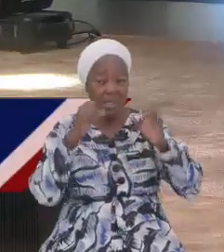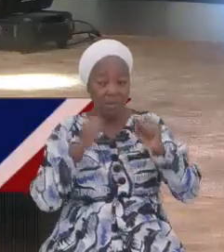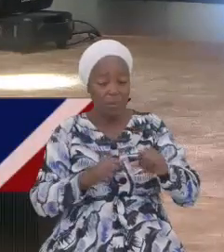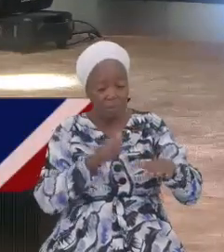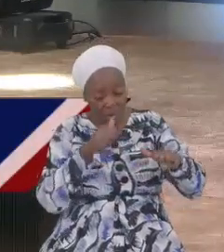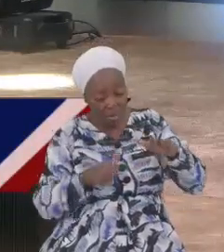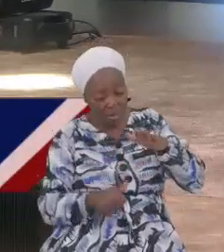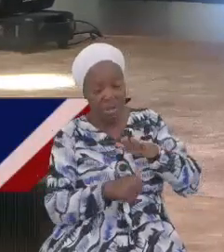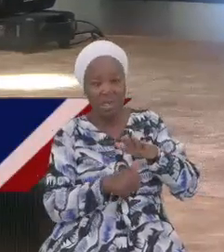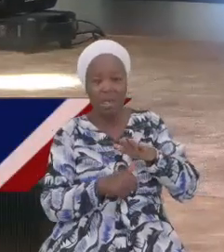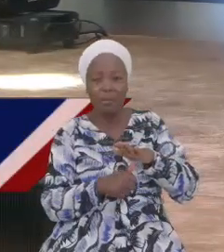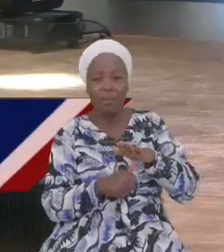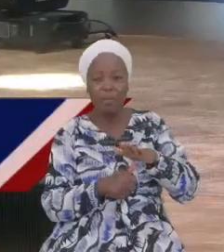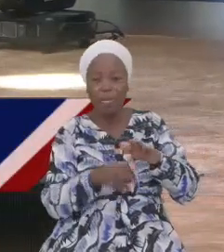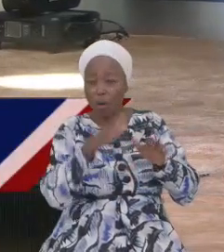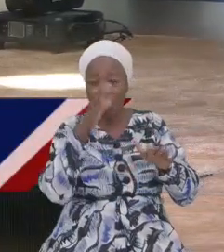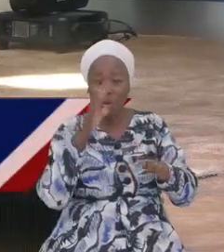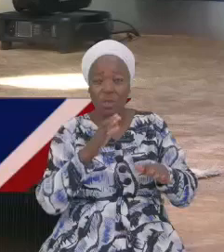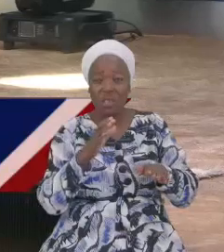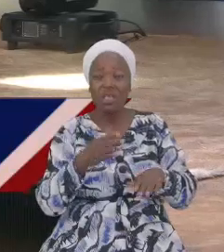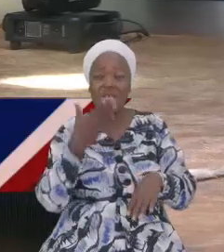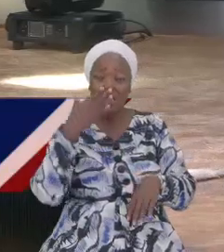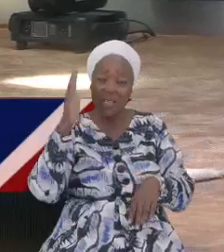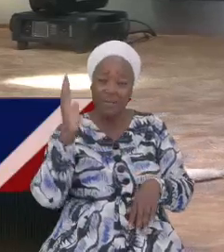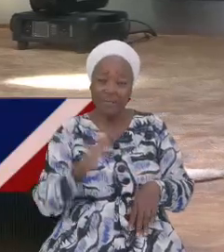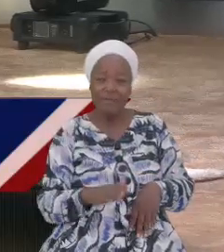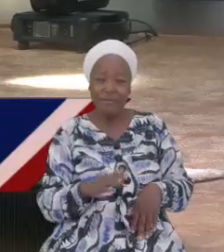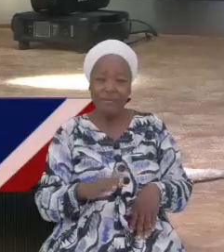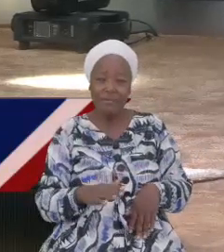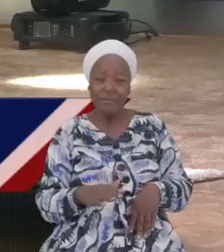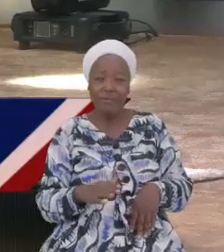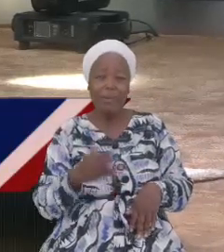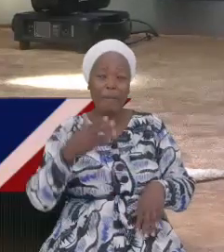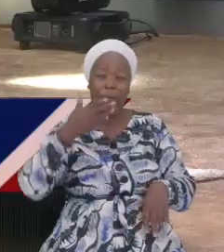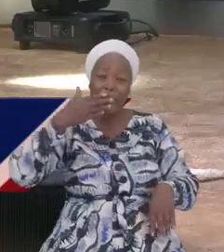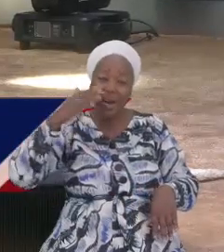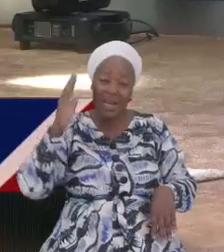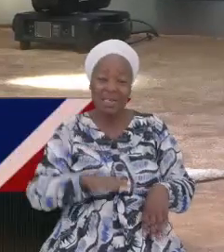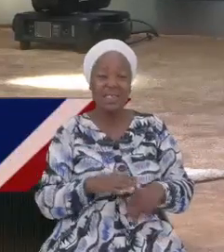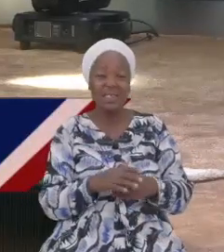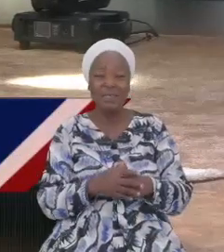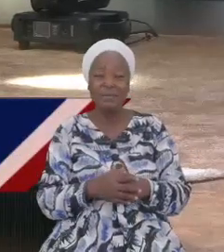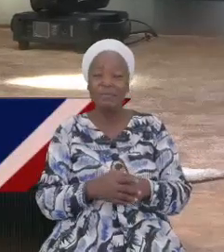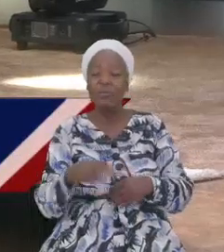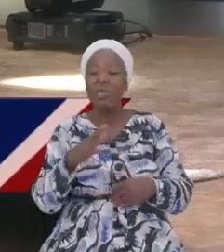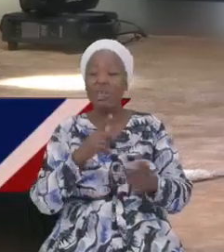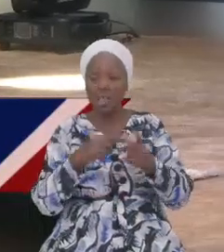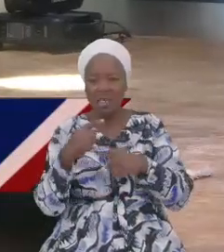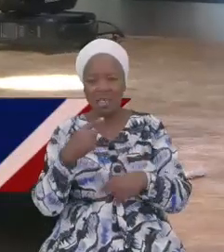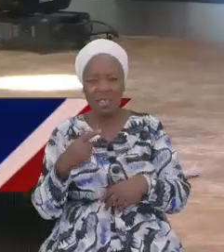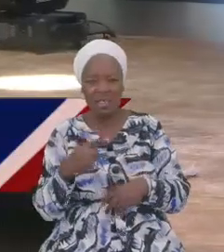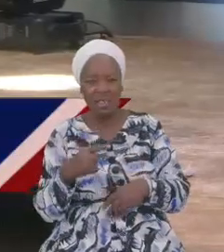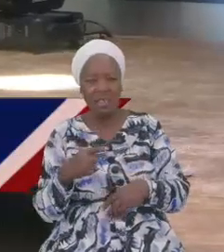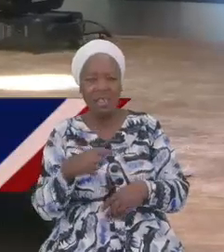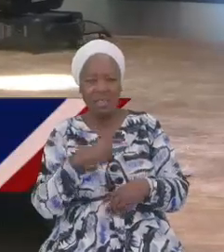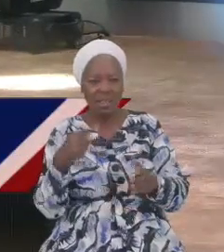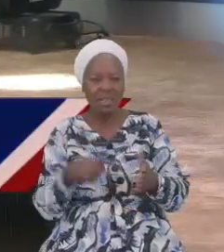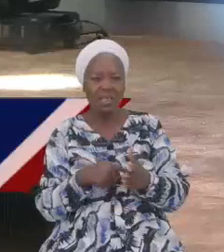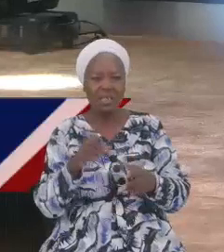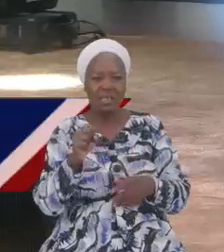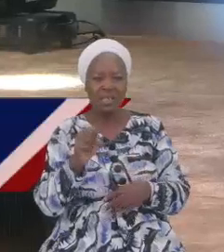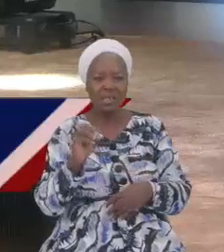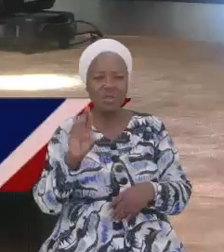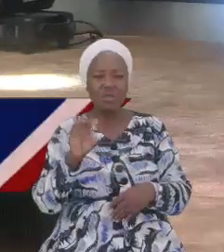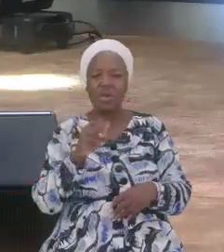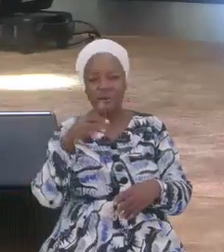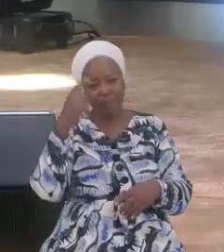underneath, occultic, evil, sorcery. It says, the sorcerer, for so